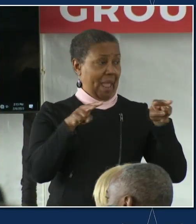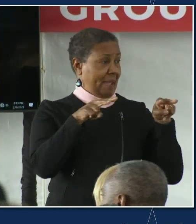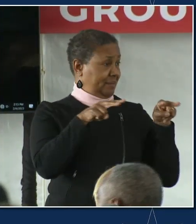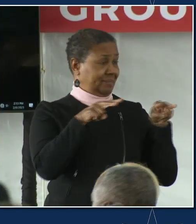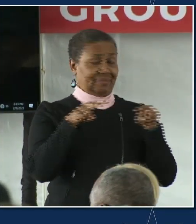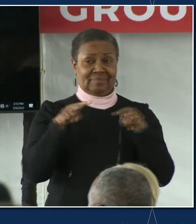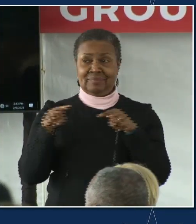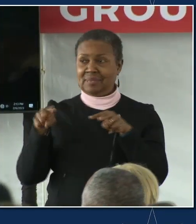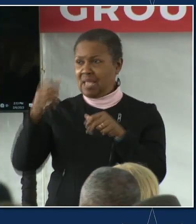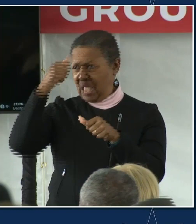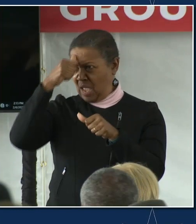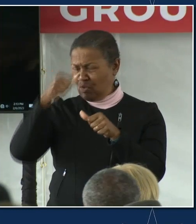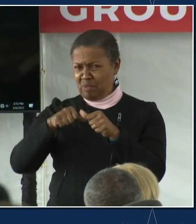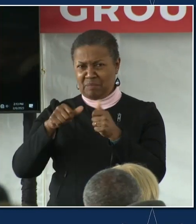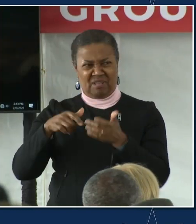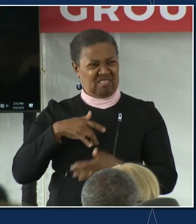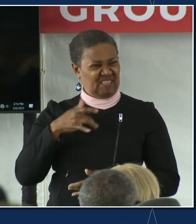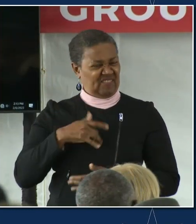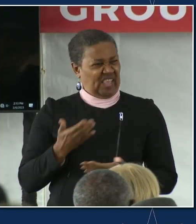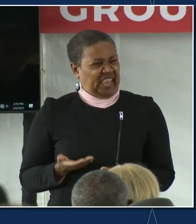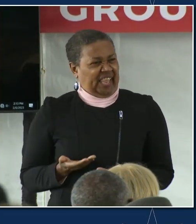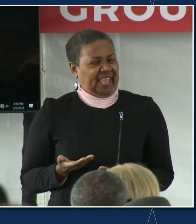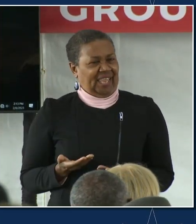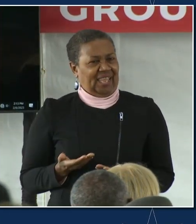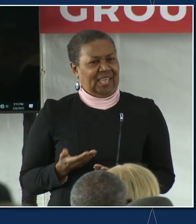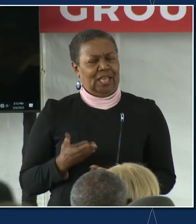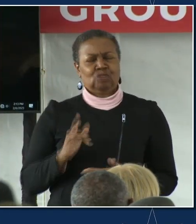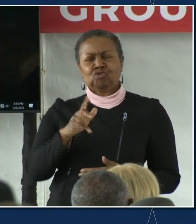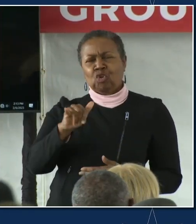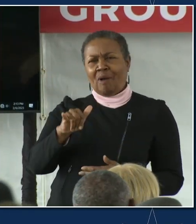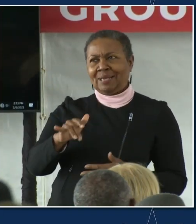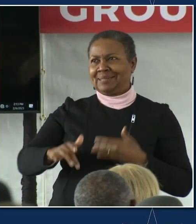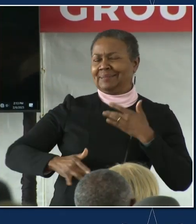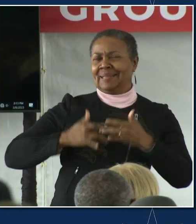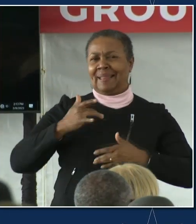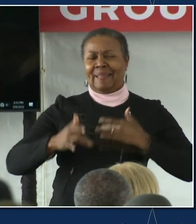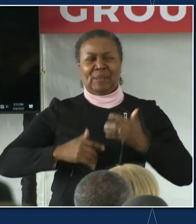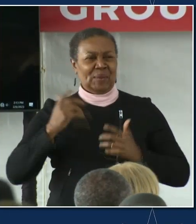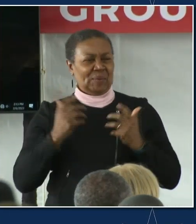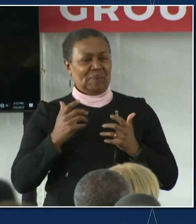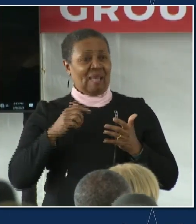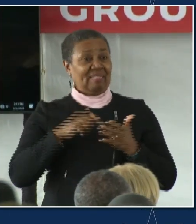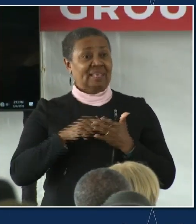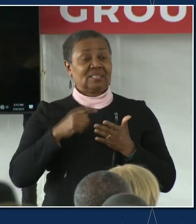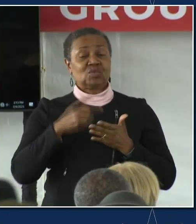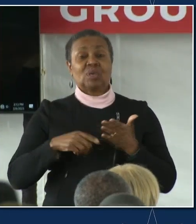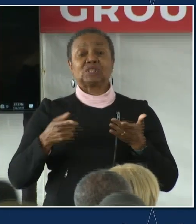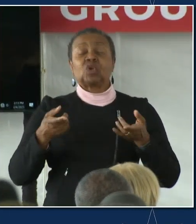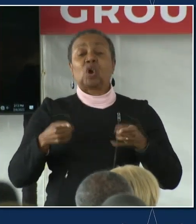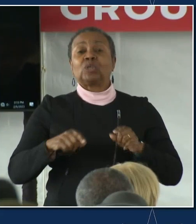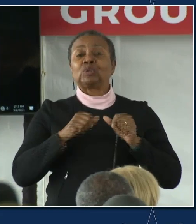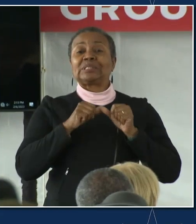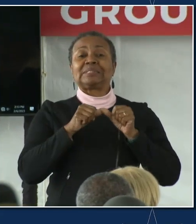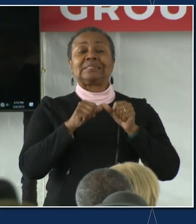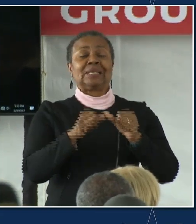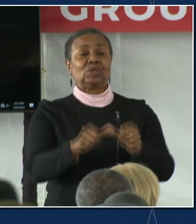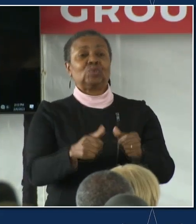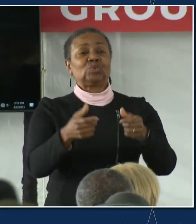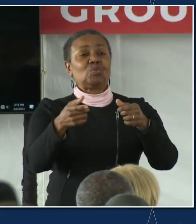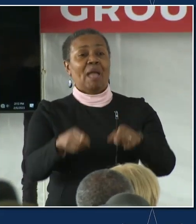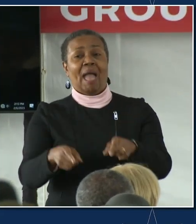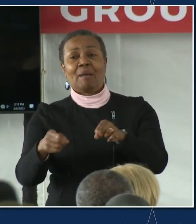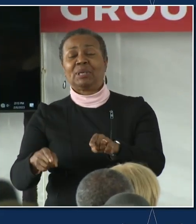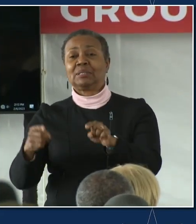I want you to remember this feeling of joy and excitement, because this is what's going to continue to